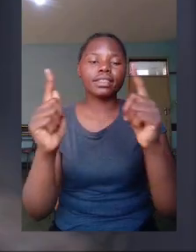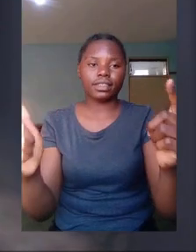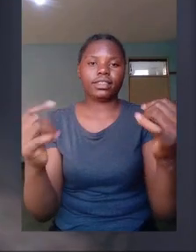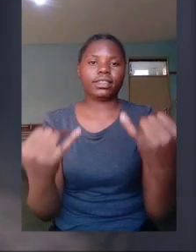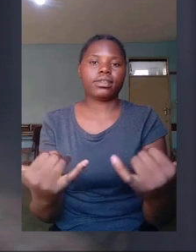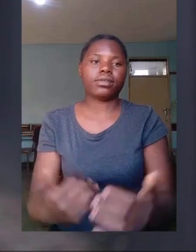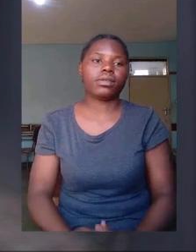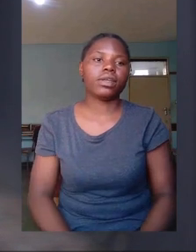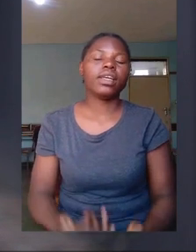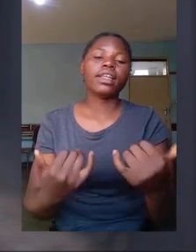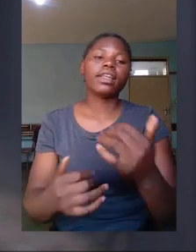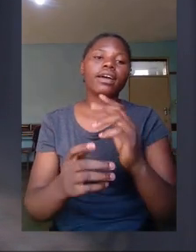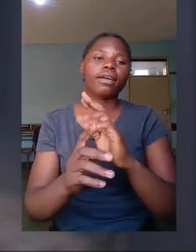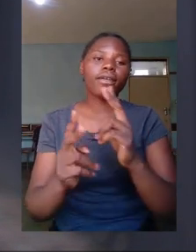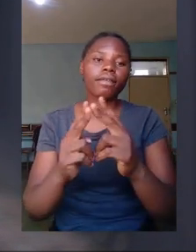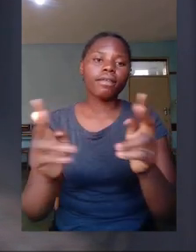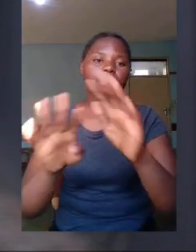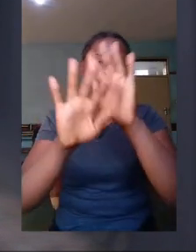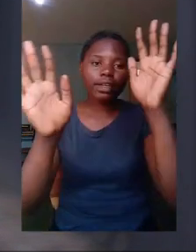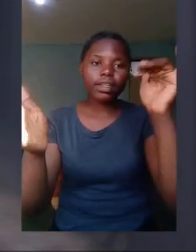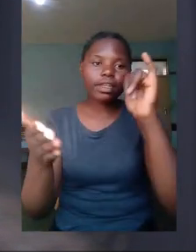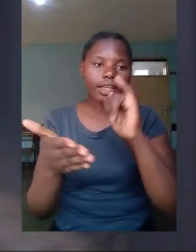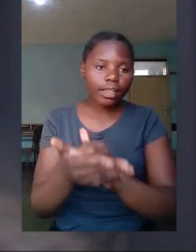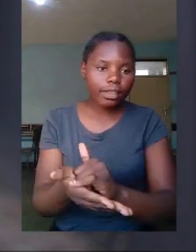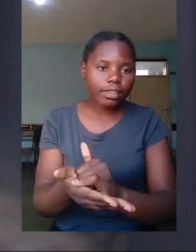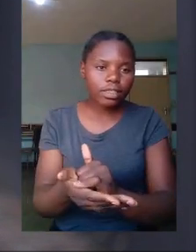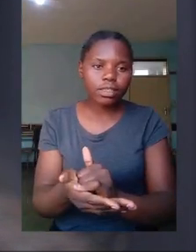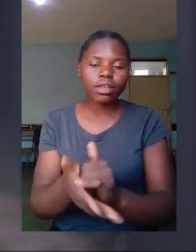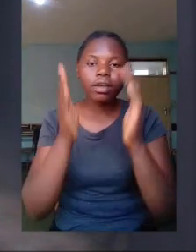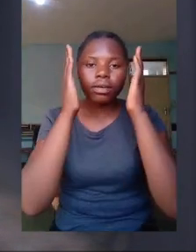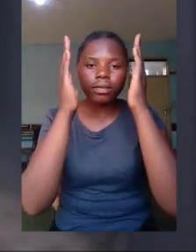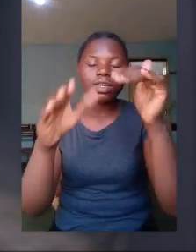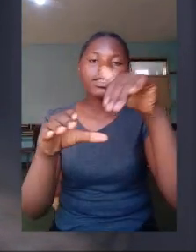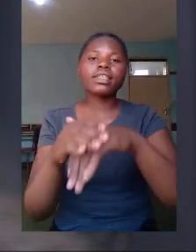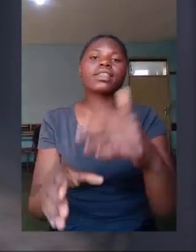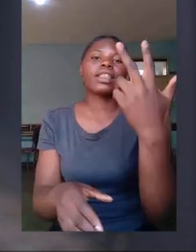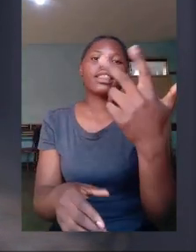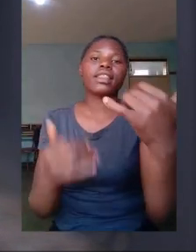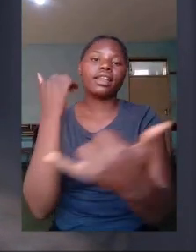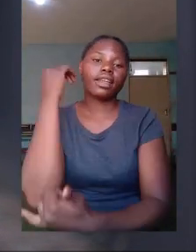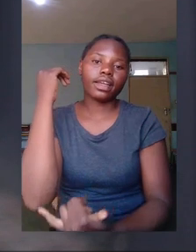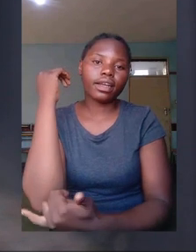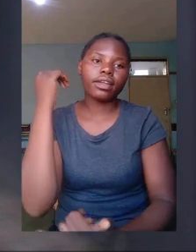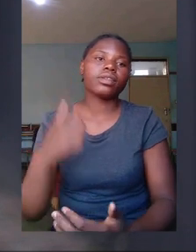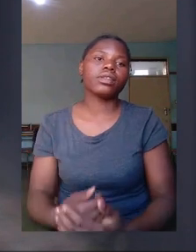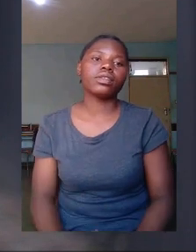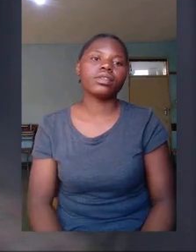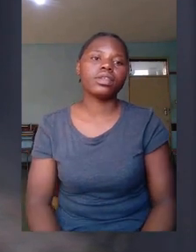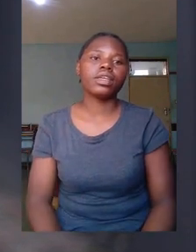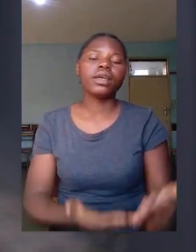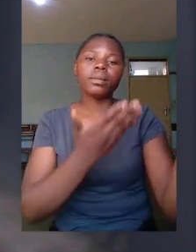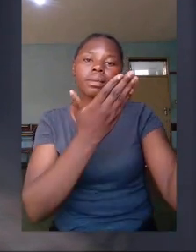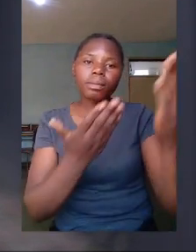Now it's very clear that the forecast services in the 3 countries have the skills and have the products they need to deliver the